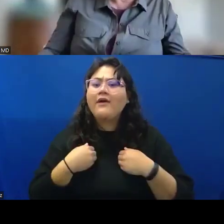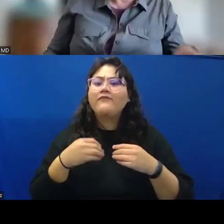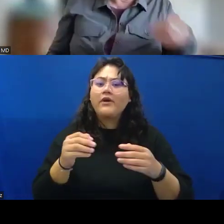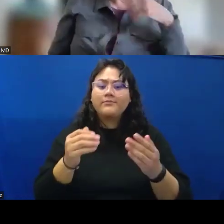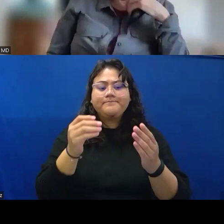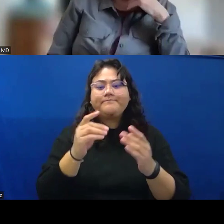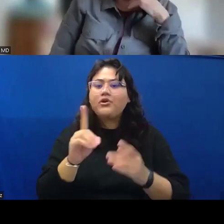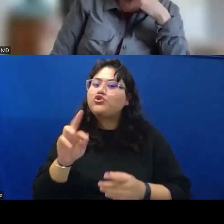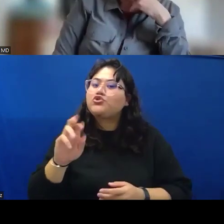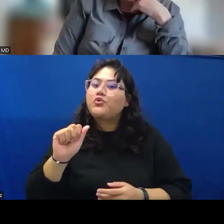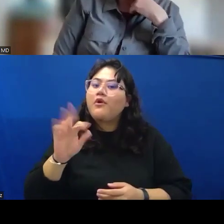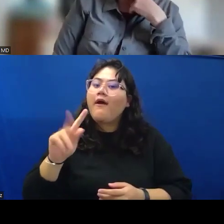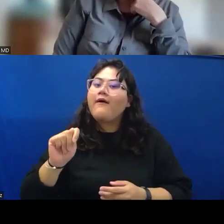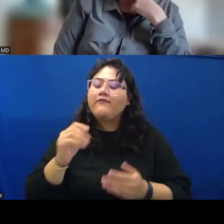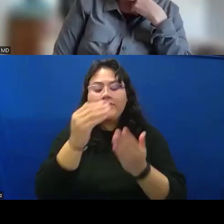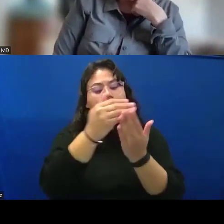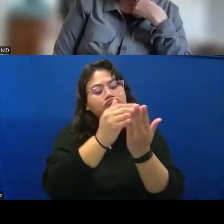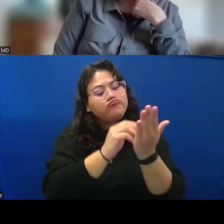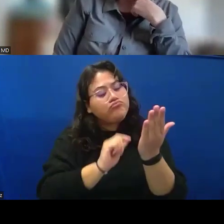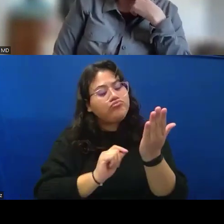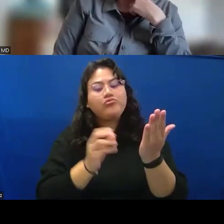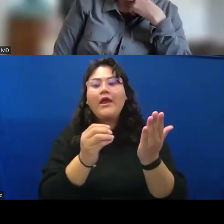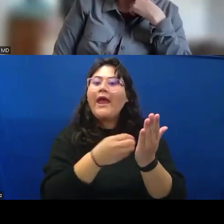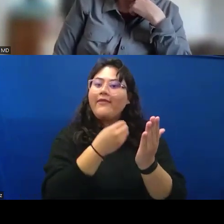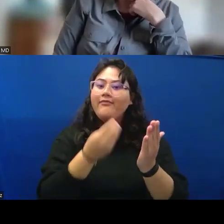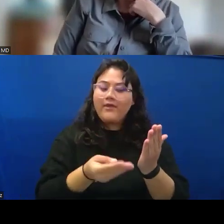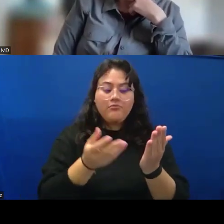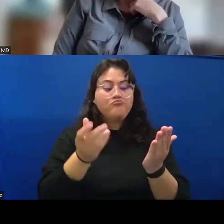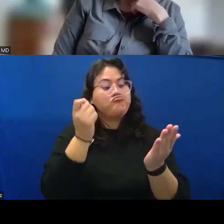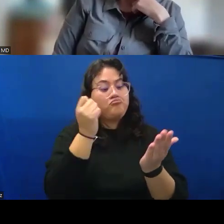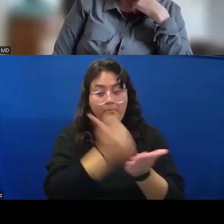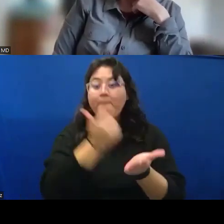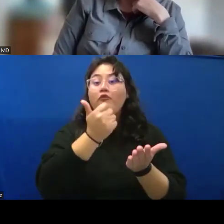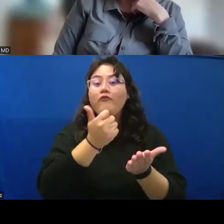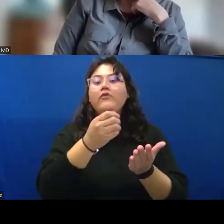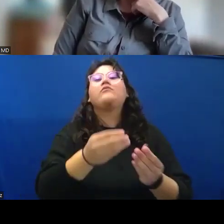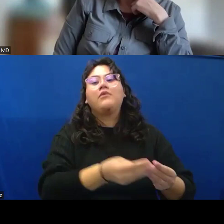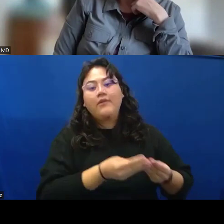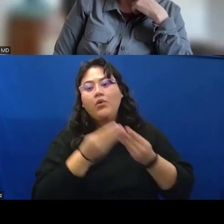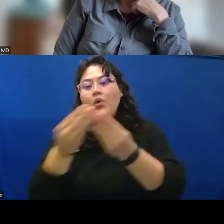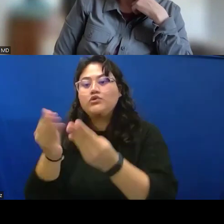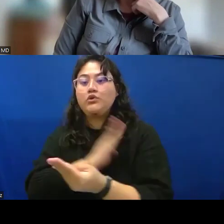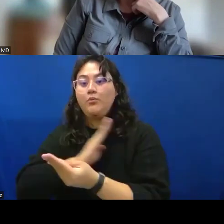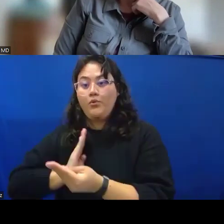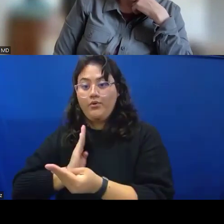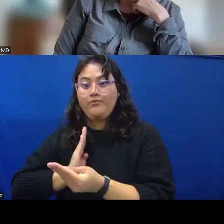and then this gets submitted to a policy committee of the board of directors for their approval.